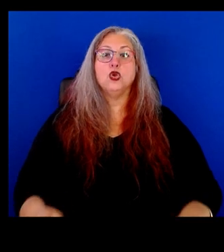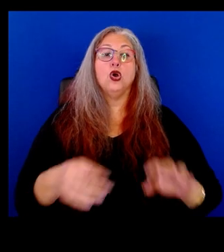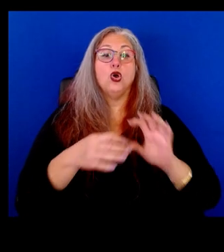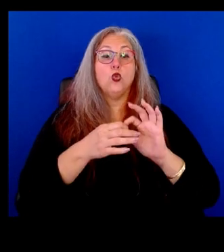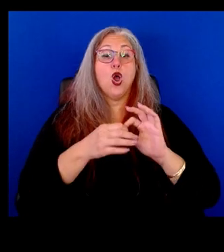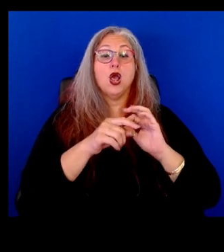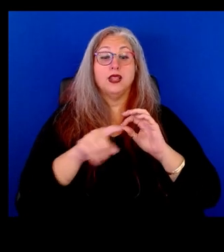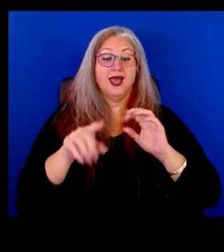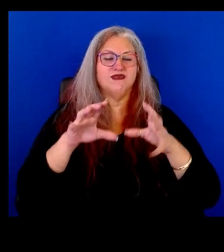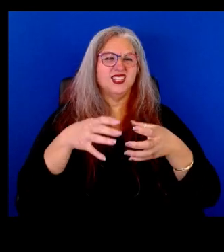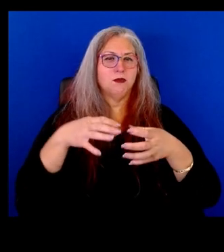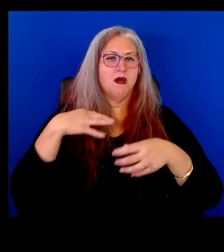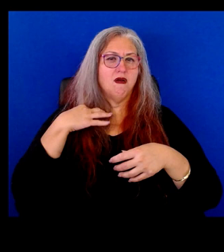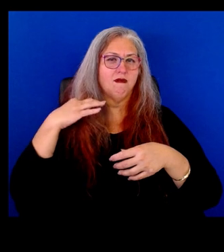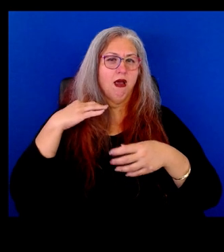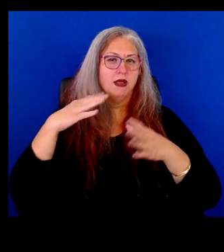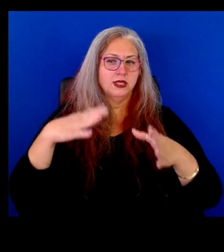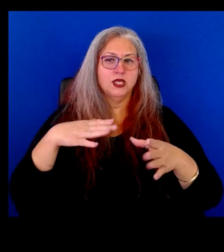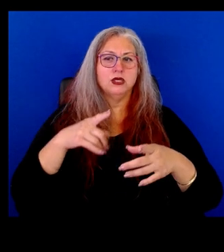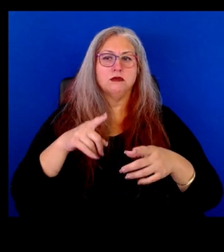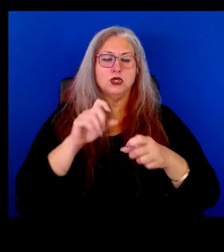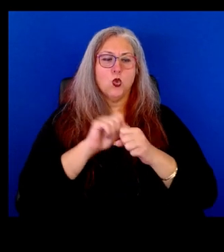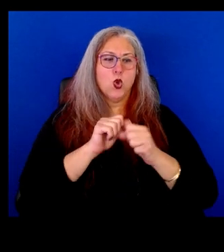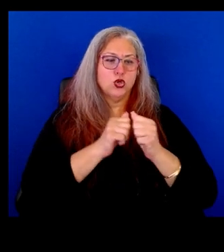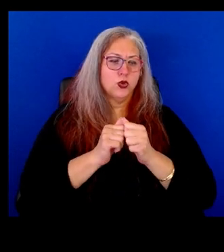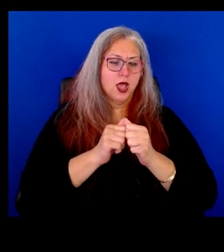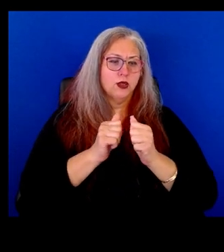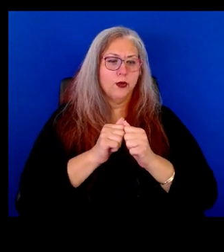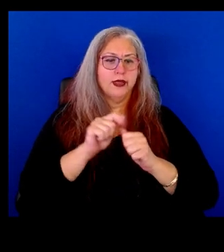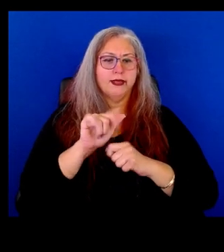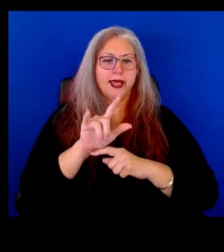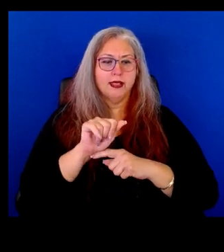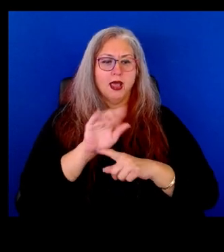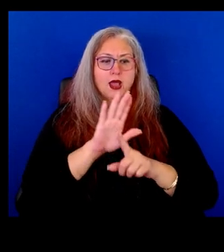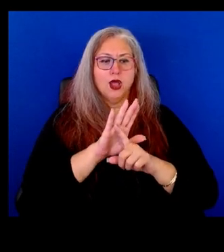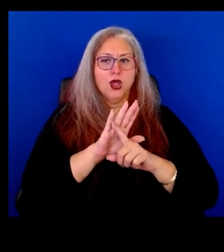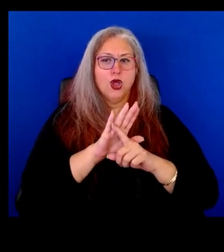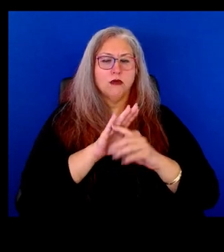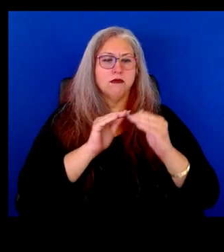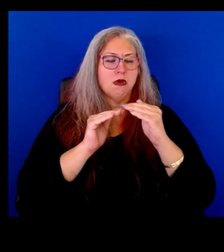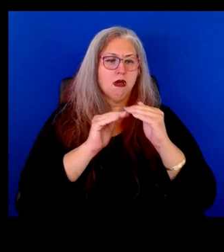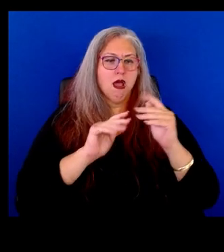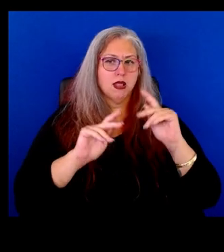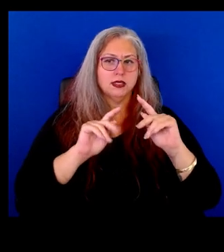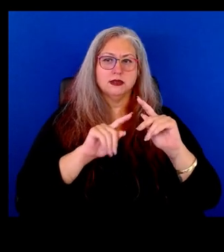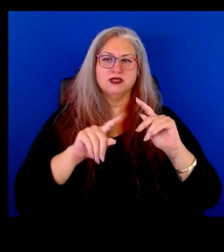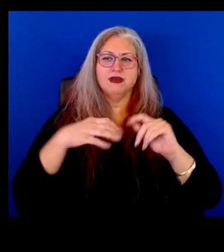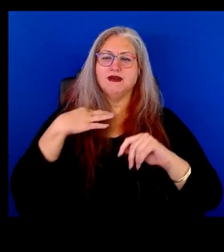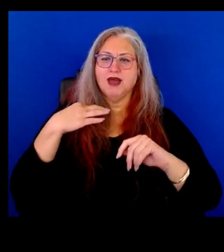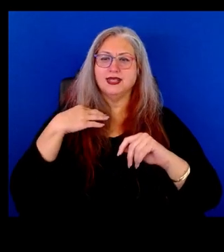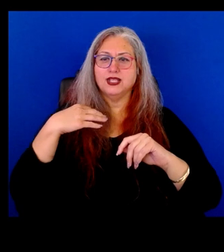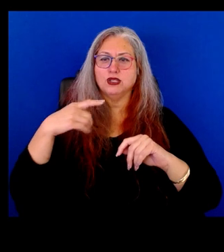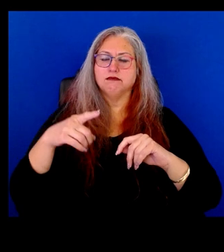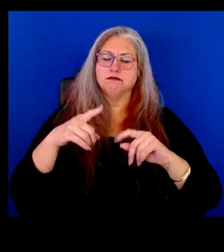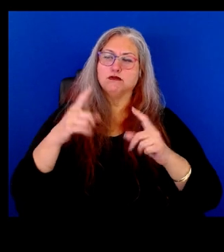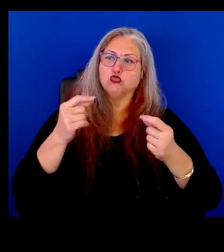Regarding the volunteer team that would work with Leila and her colleagues, the volunteer colleagues